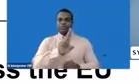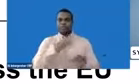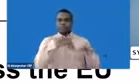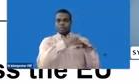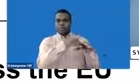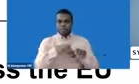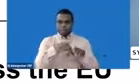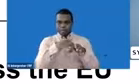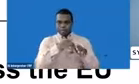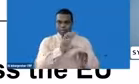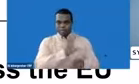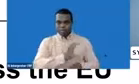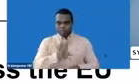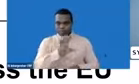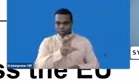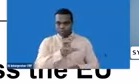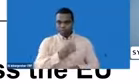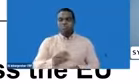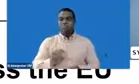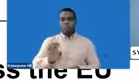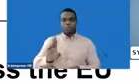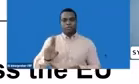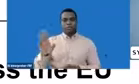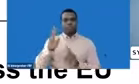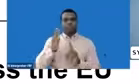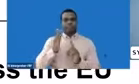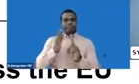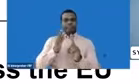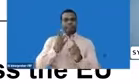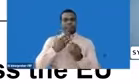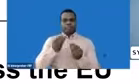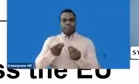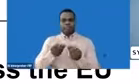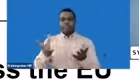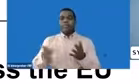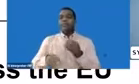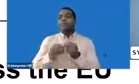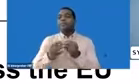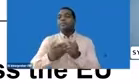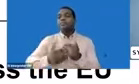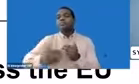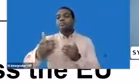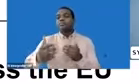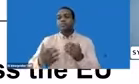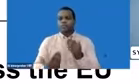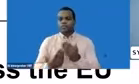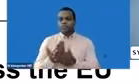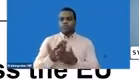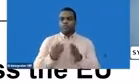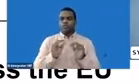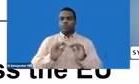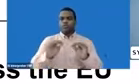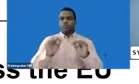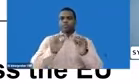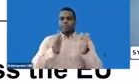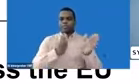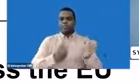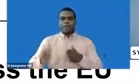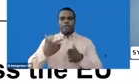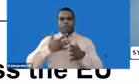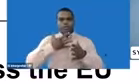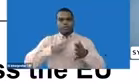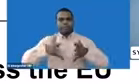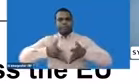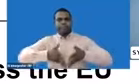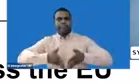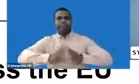will use this curriculum to give a workshop on the occasion of the yearly training events, such as the ICC camp,